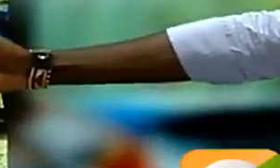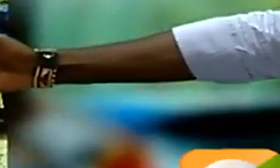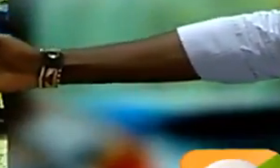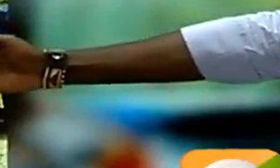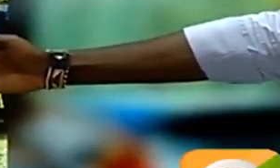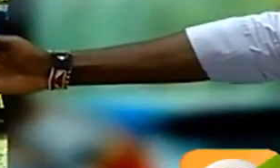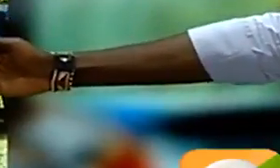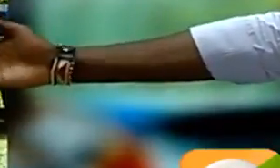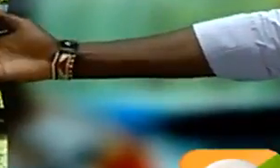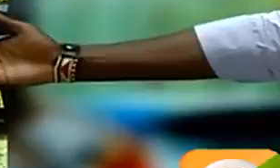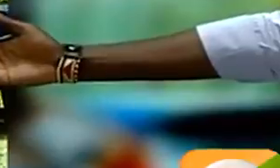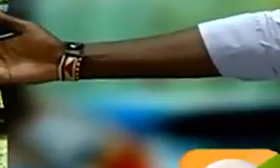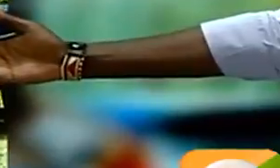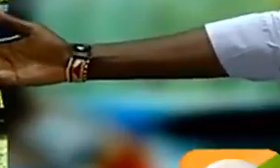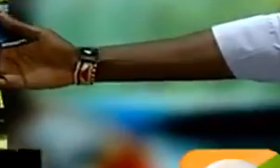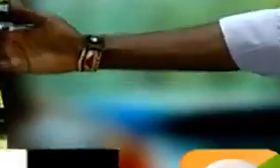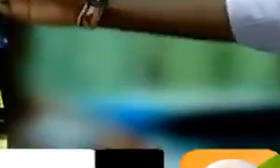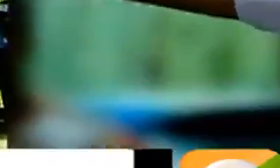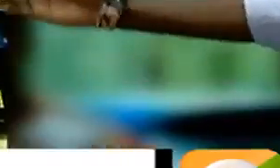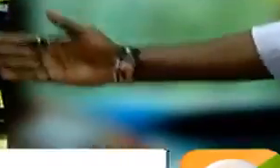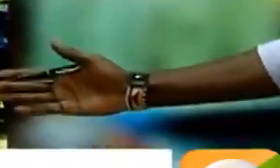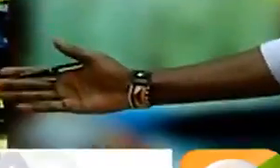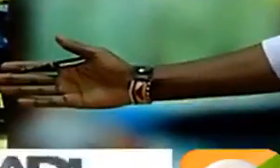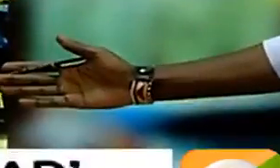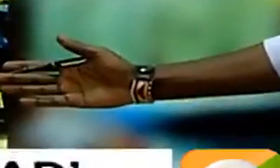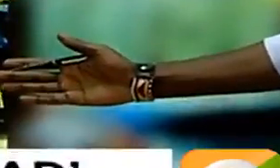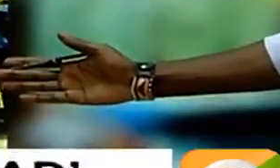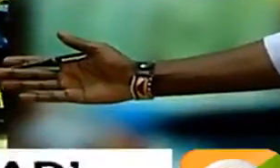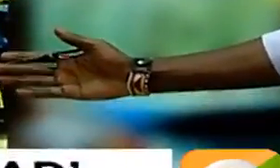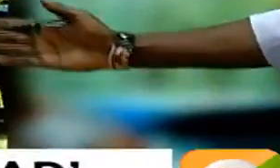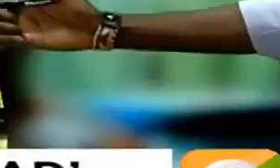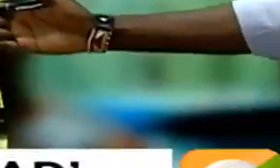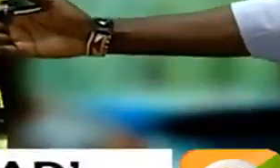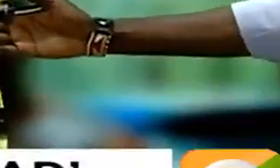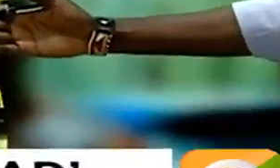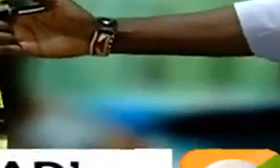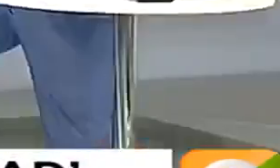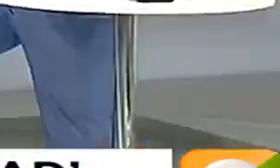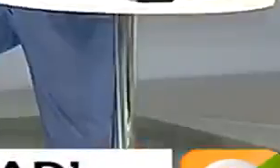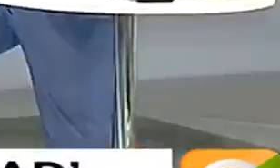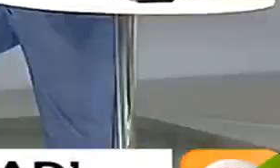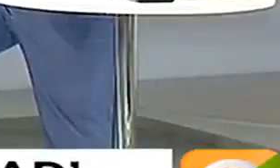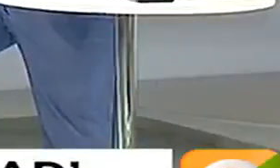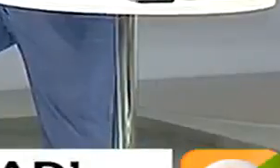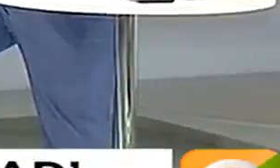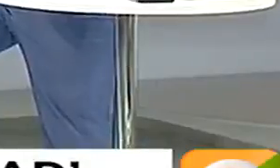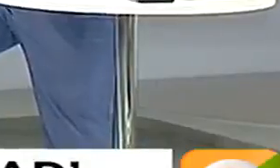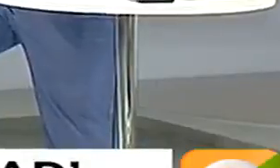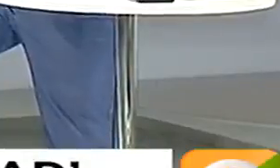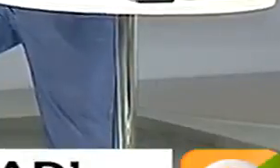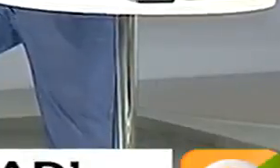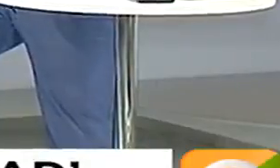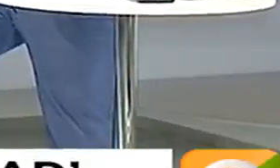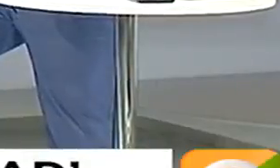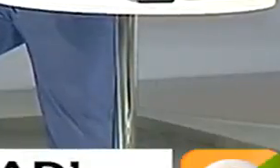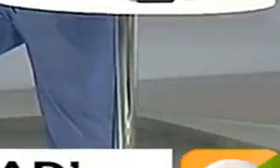is deceased under very unusual circumstances, and VDJ Jones took time to mourn his brother, who is the one who trained through.